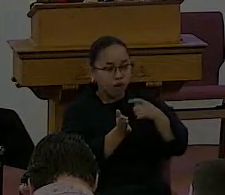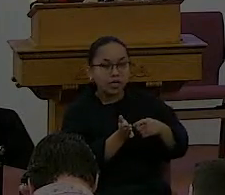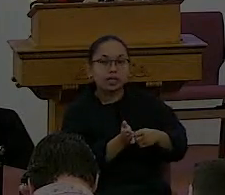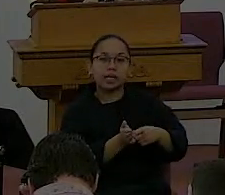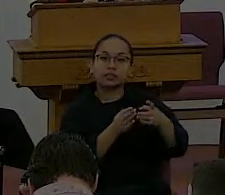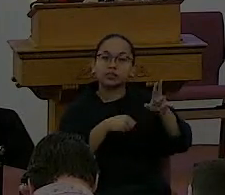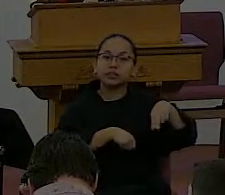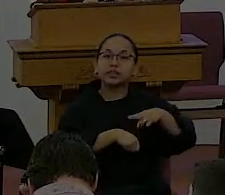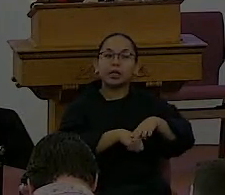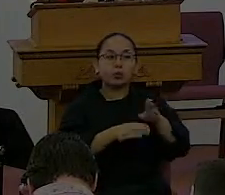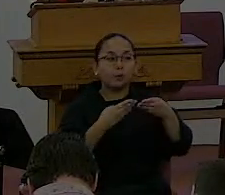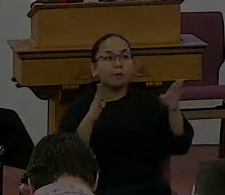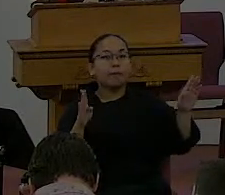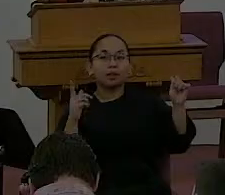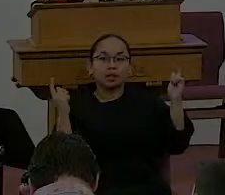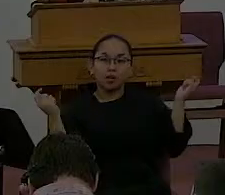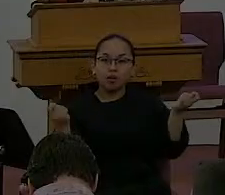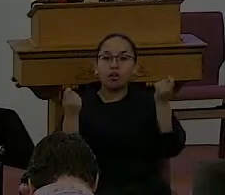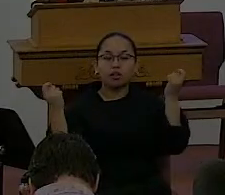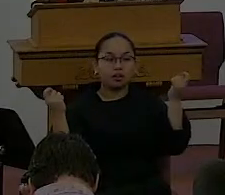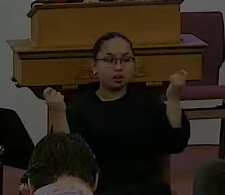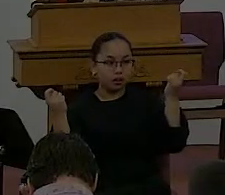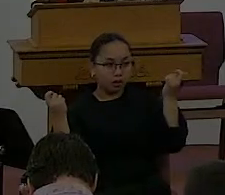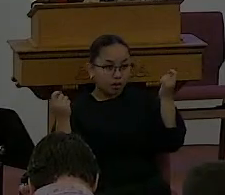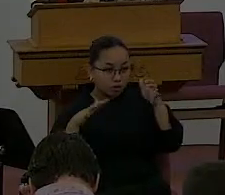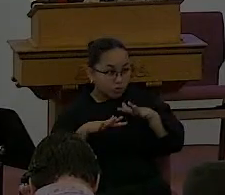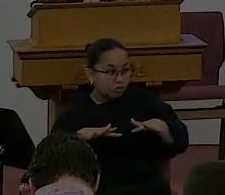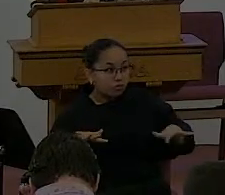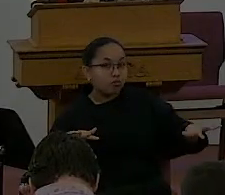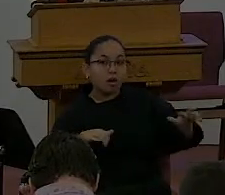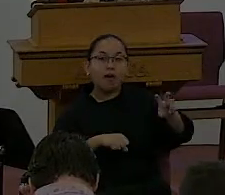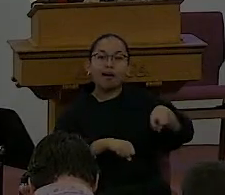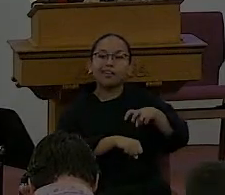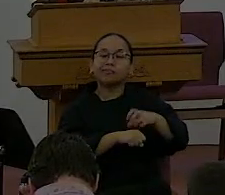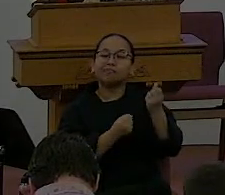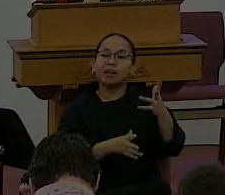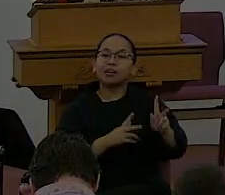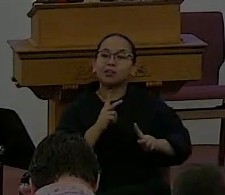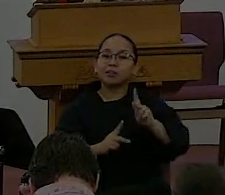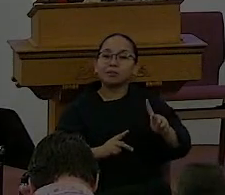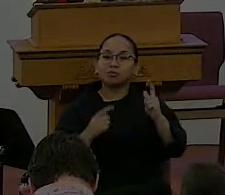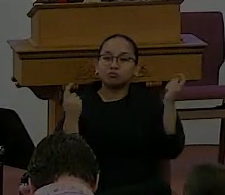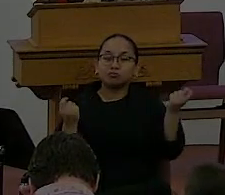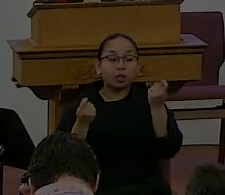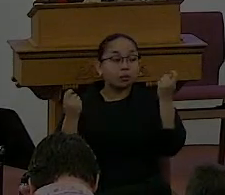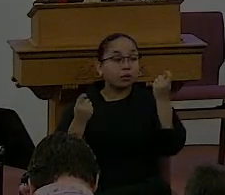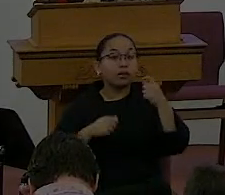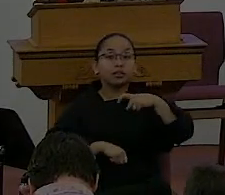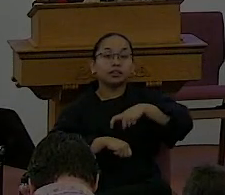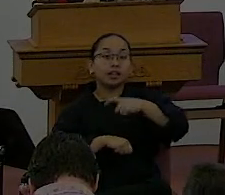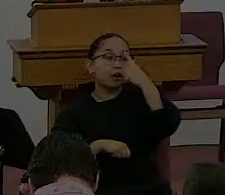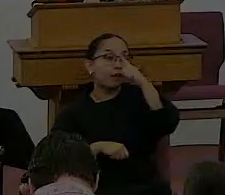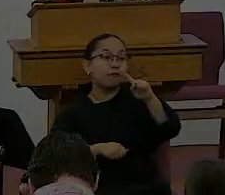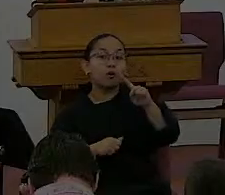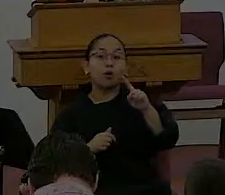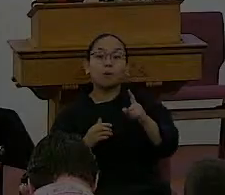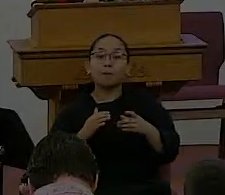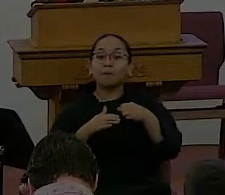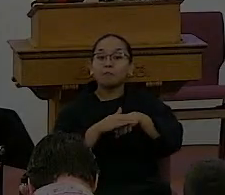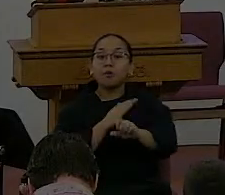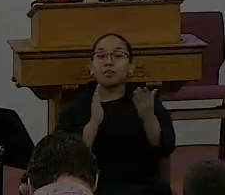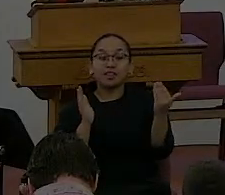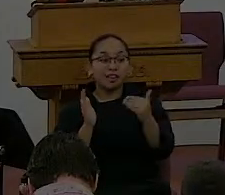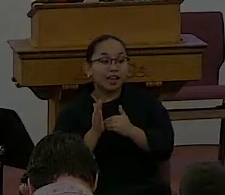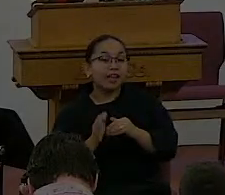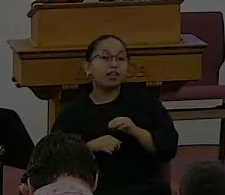holiday, celebrated throughout the Republic of Ireland. It is a time of rebirth, emerging hope, as a whisper